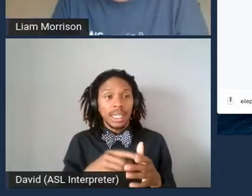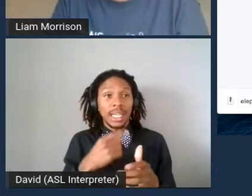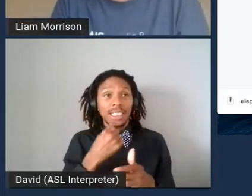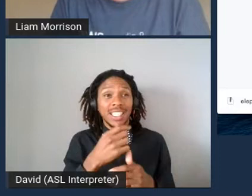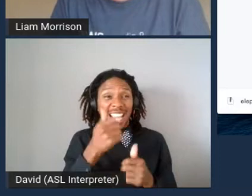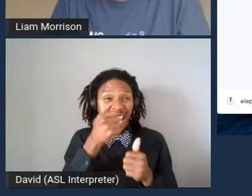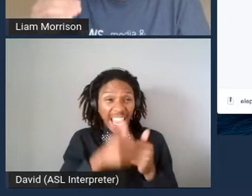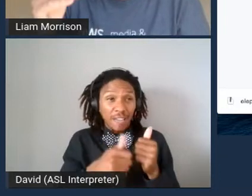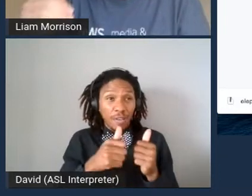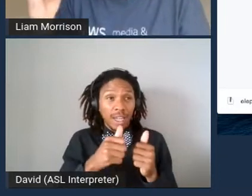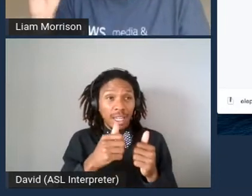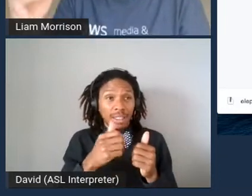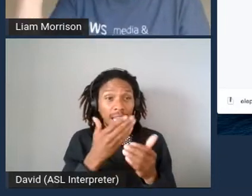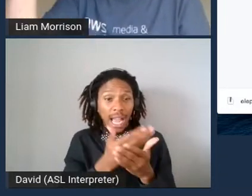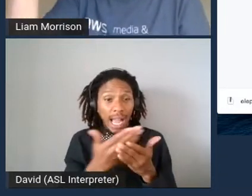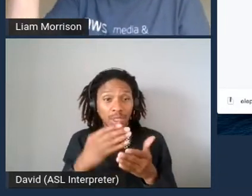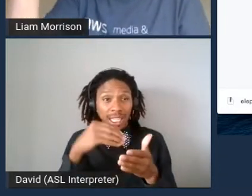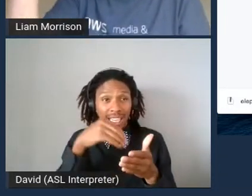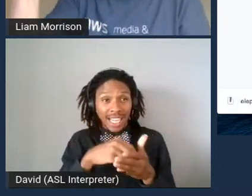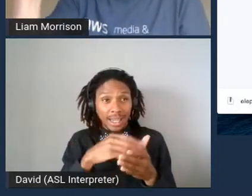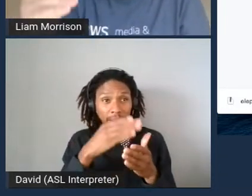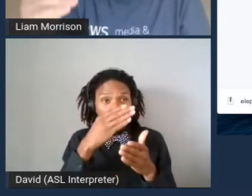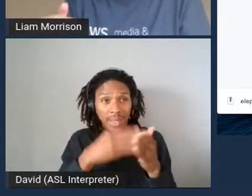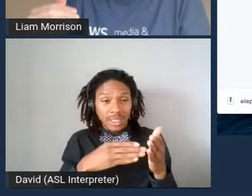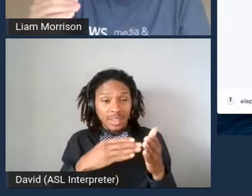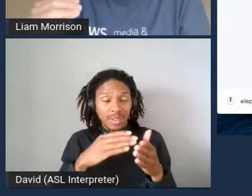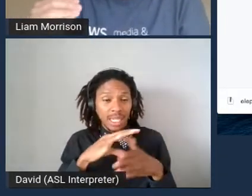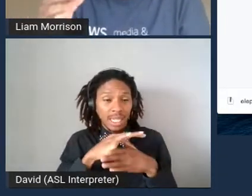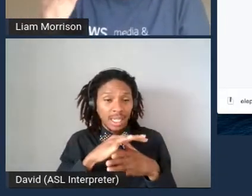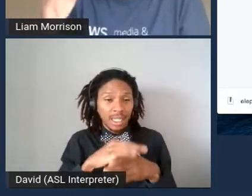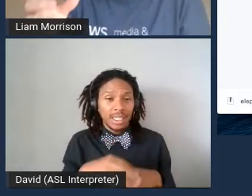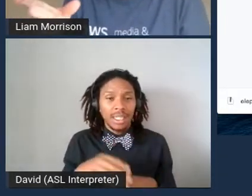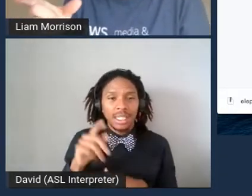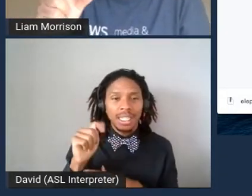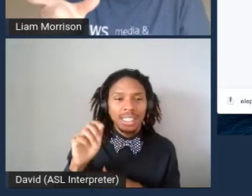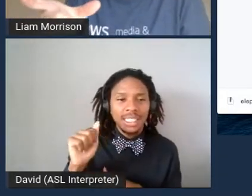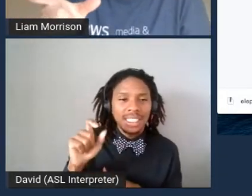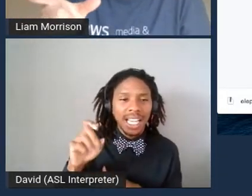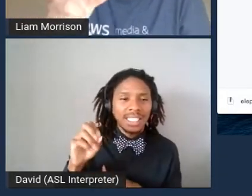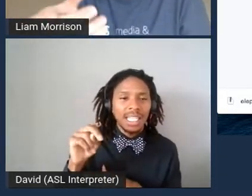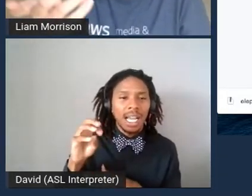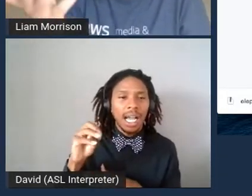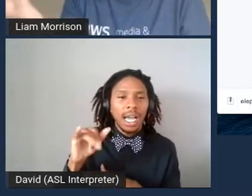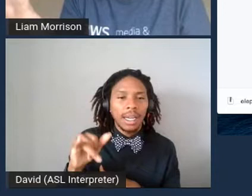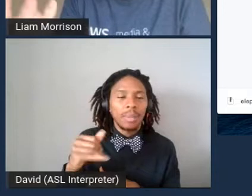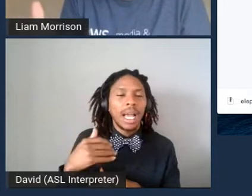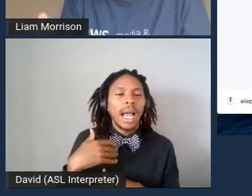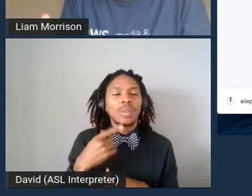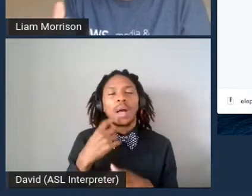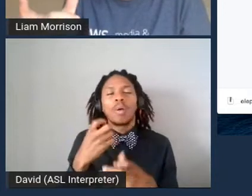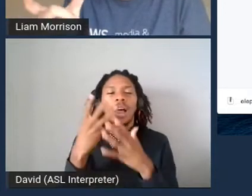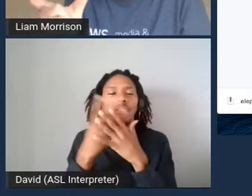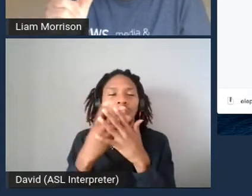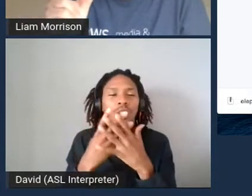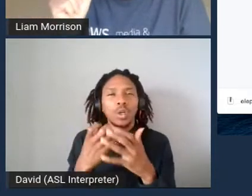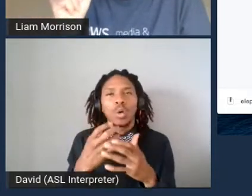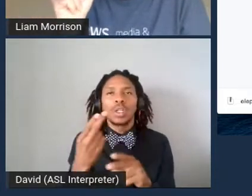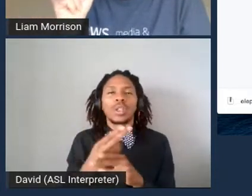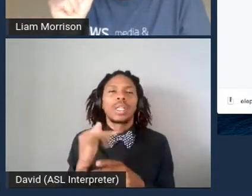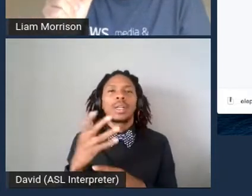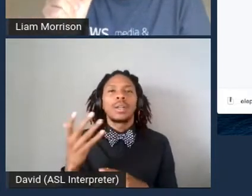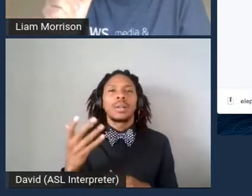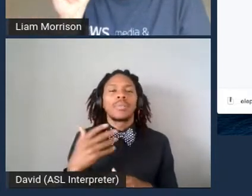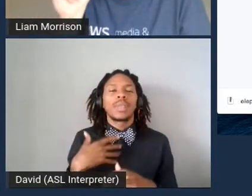in a piece of content. There's taxonomies. So you could say, I want to filter, like a good example of a filter you might want to do is I